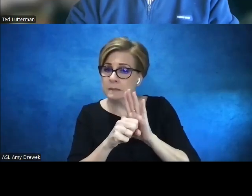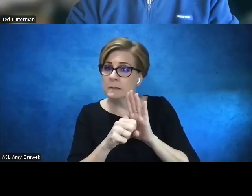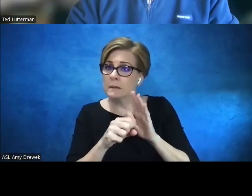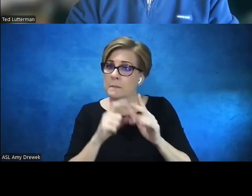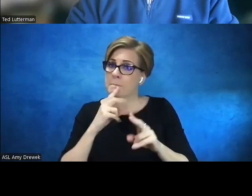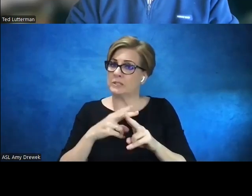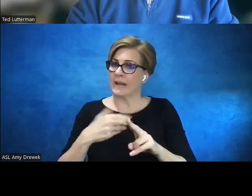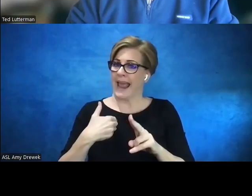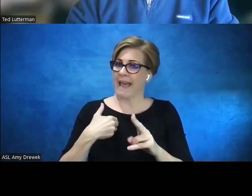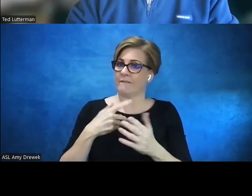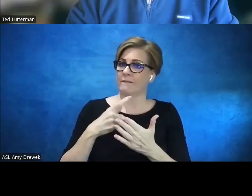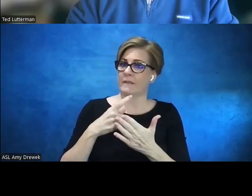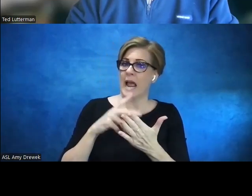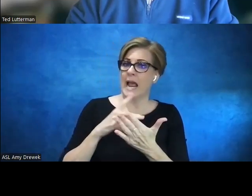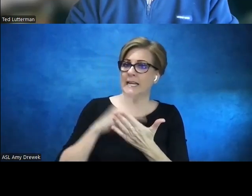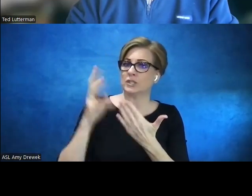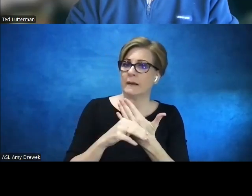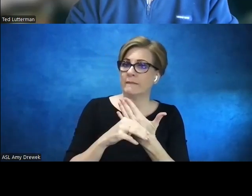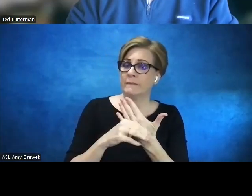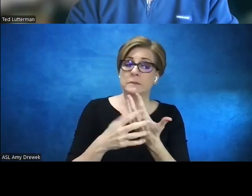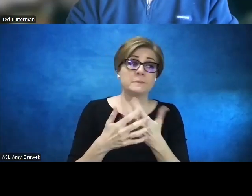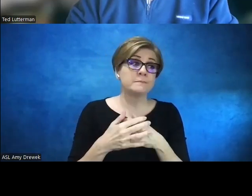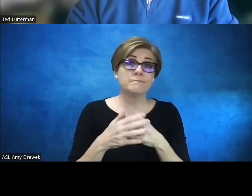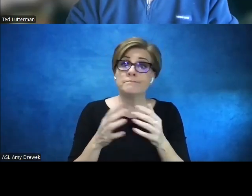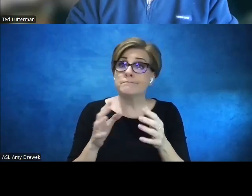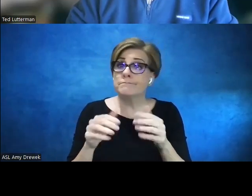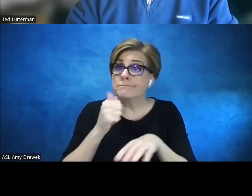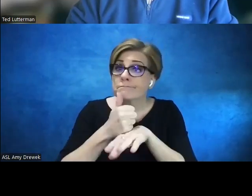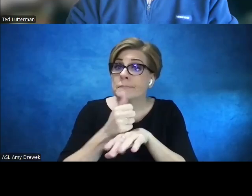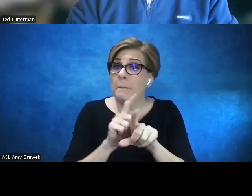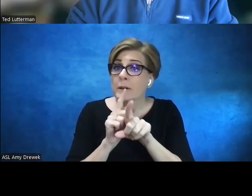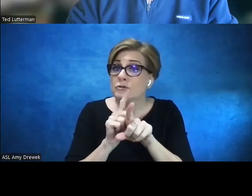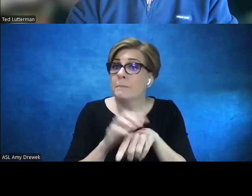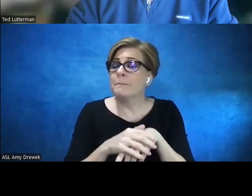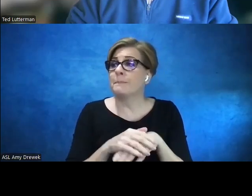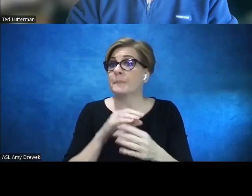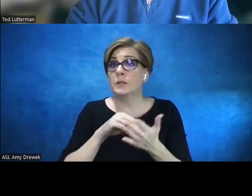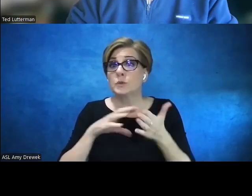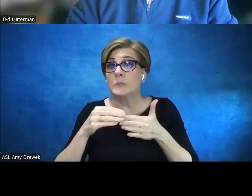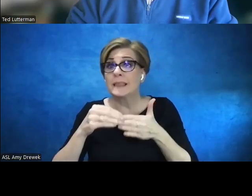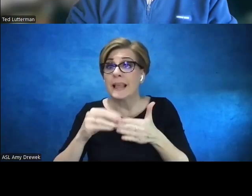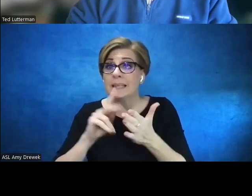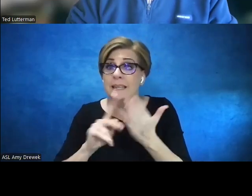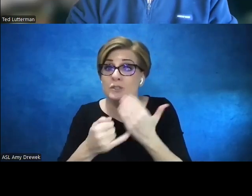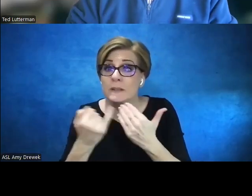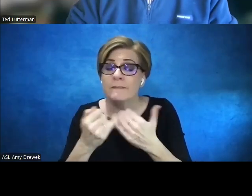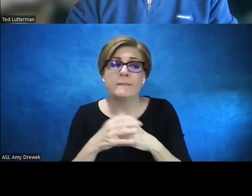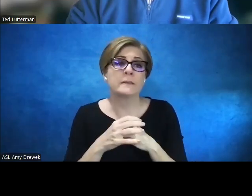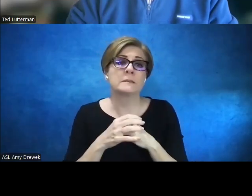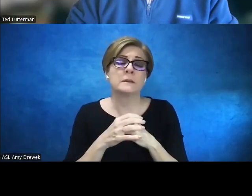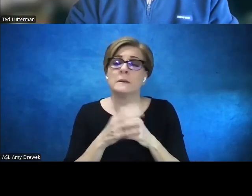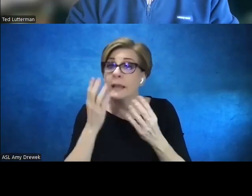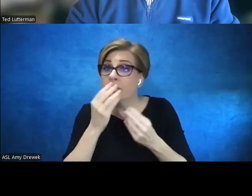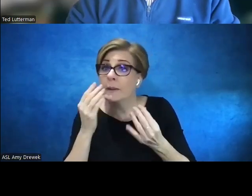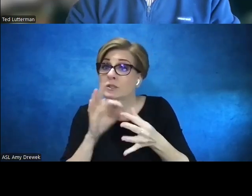areas. Everything from mentorships to student-led initiatives, information about opportunities.